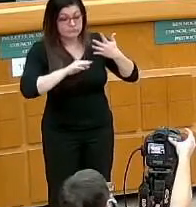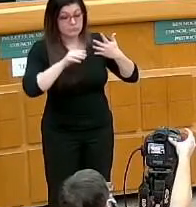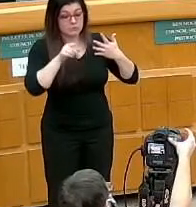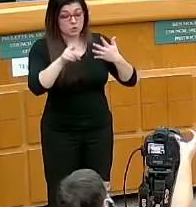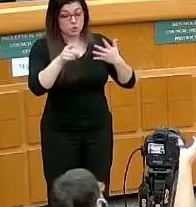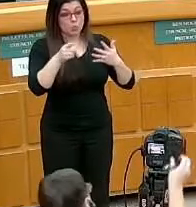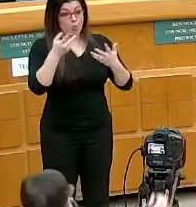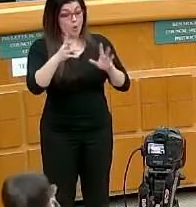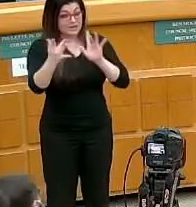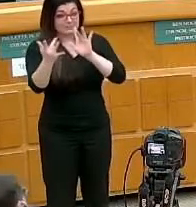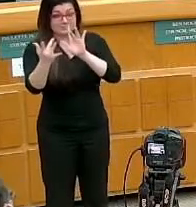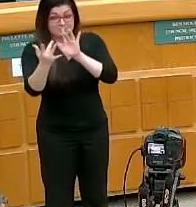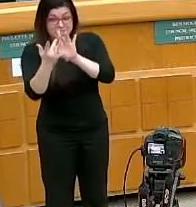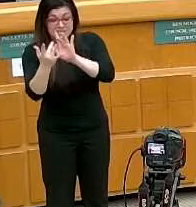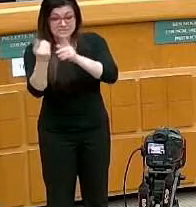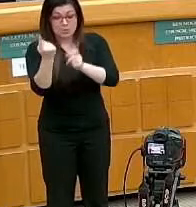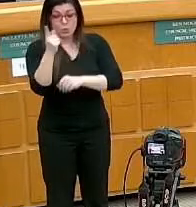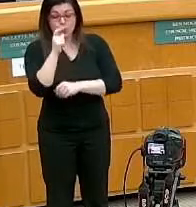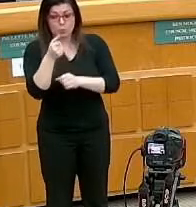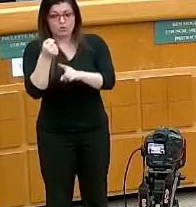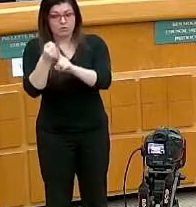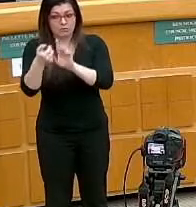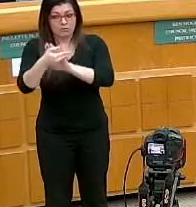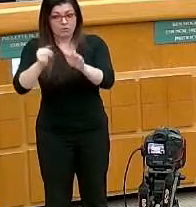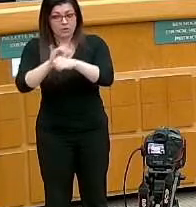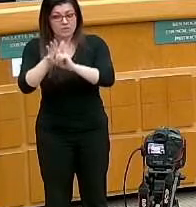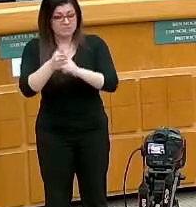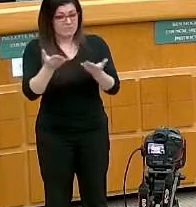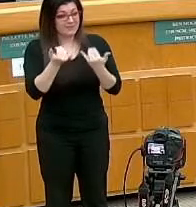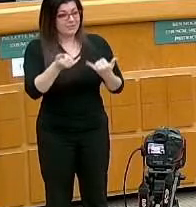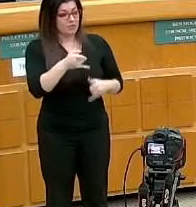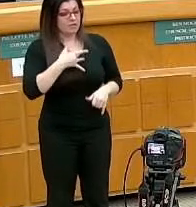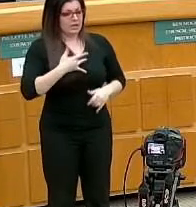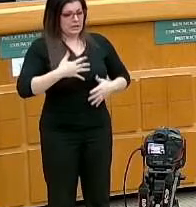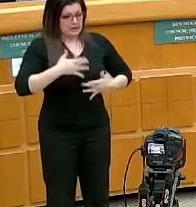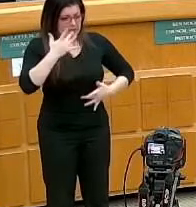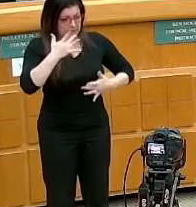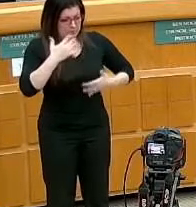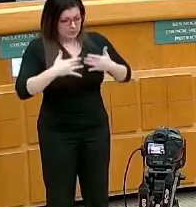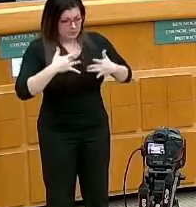are feeling ill, please contact our hotline at